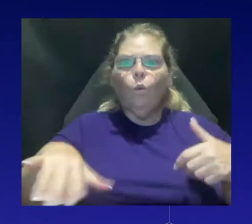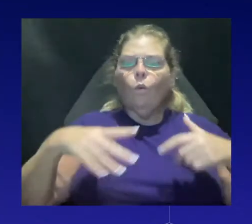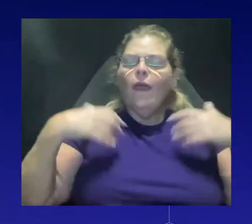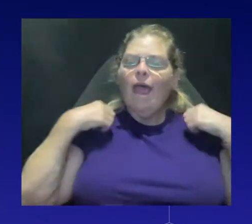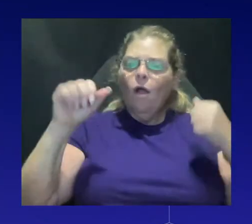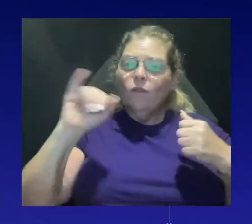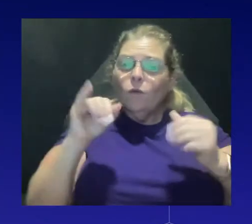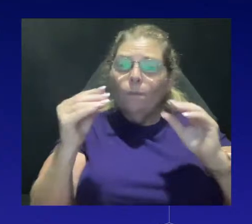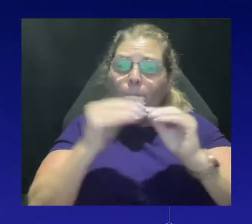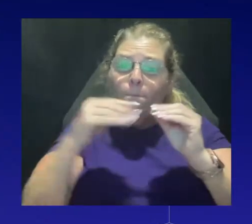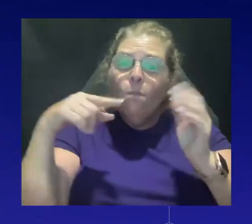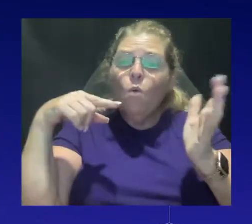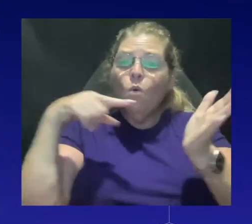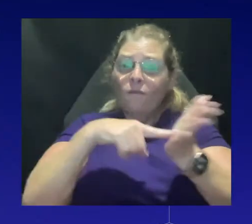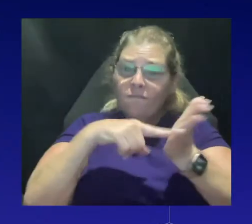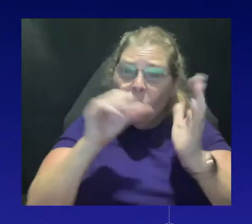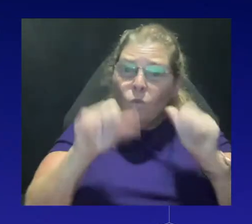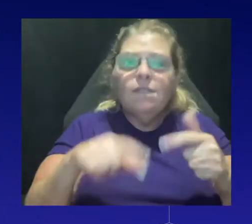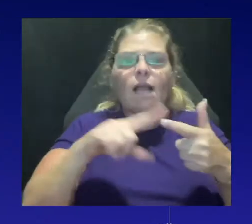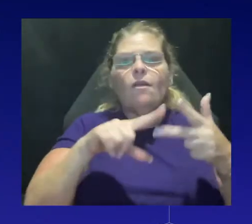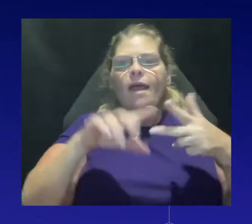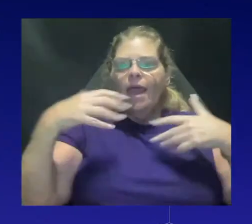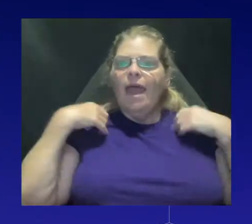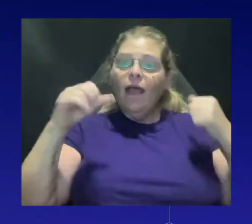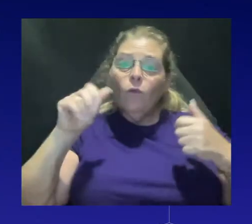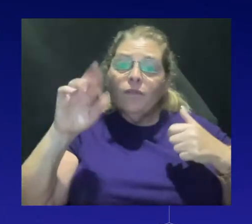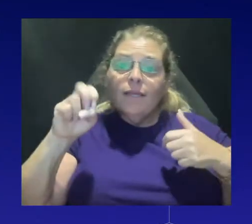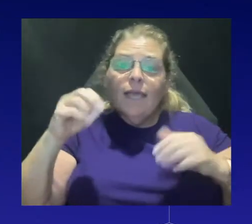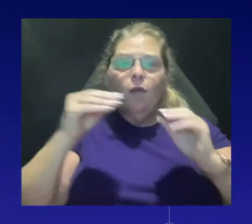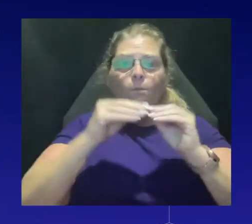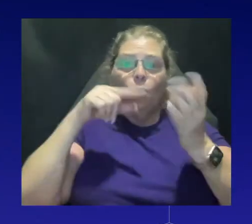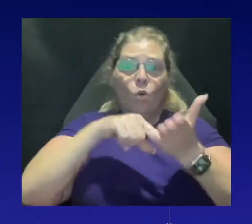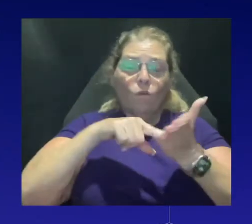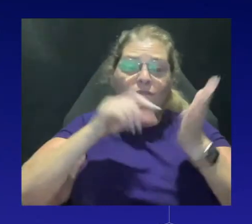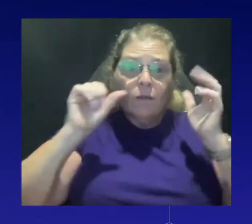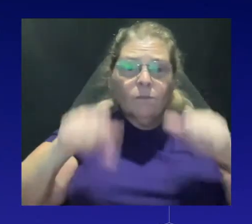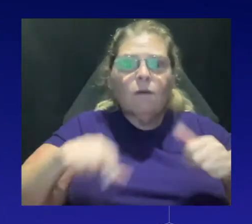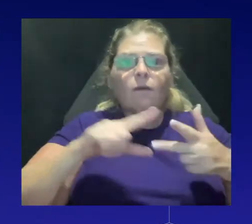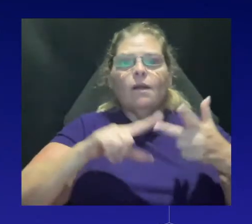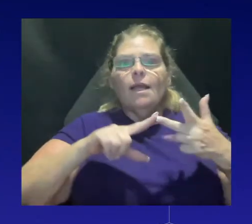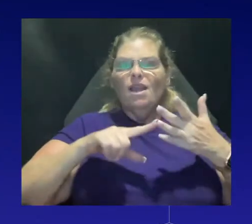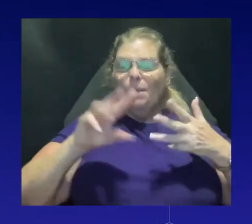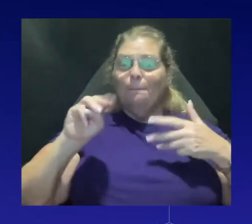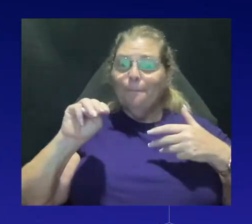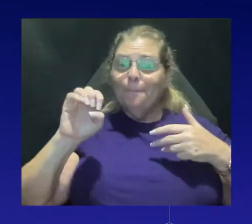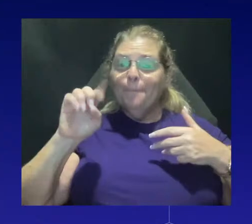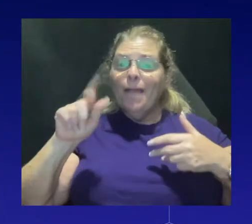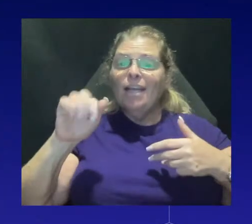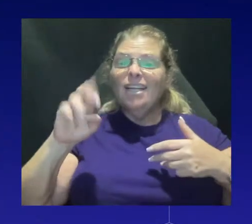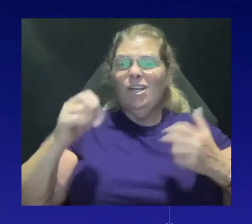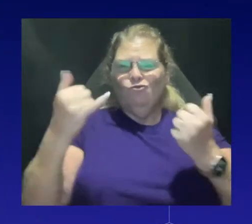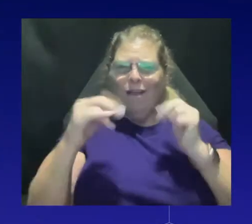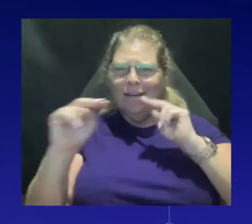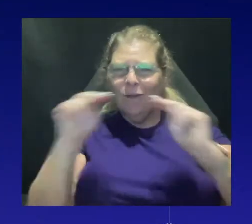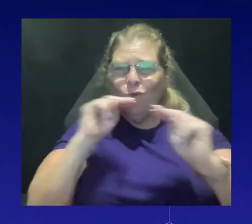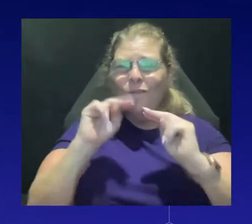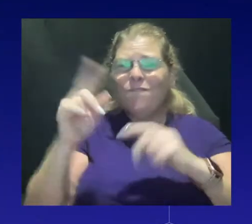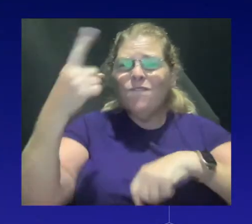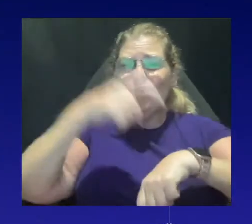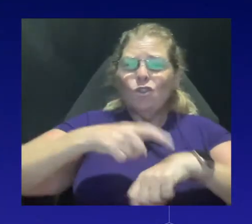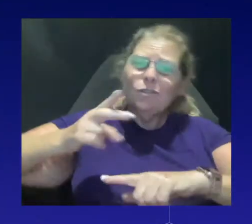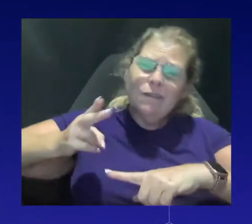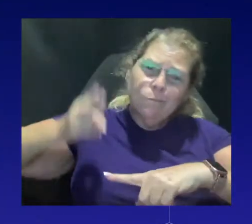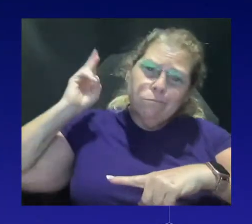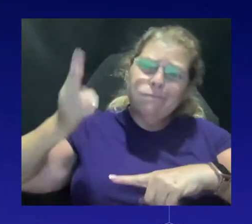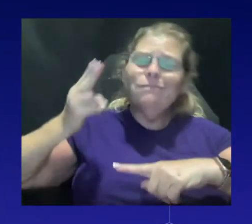health care more affordable. Medicare is at the negotiating table right now for the first time in history, trying to get a fair price